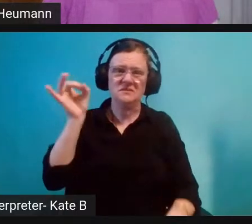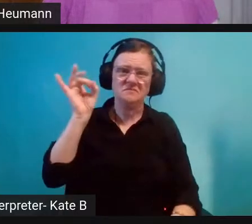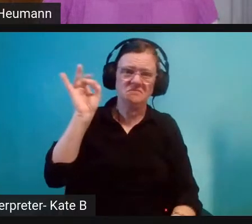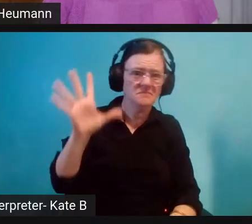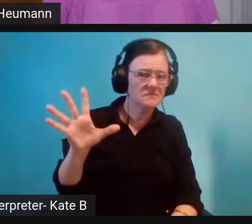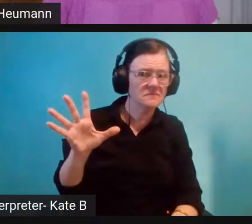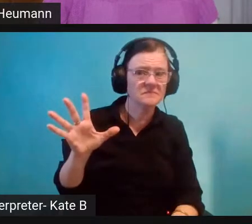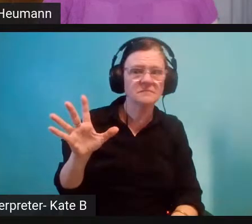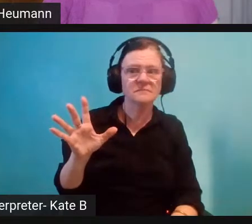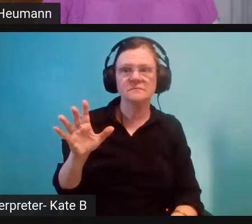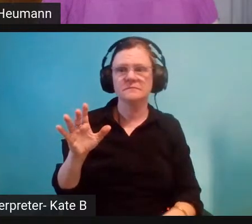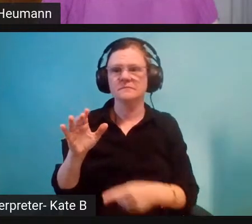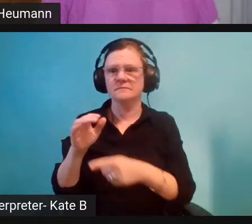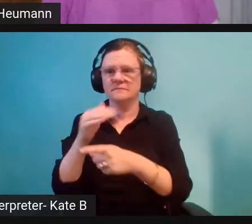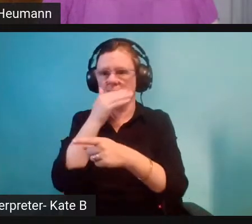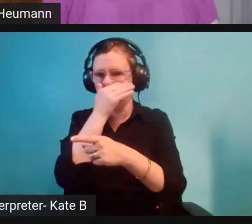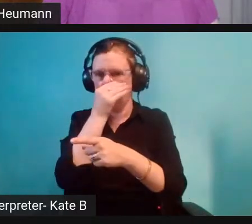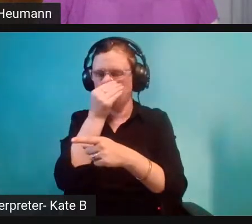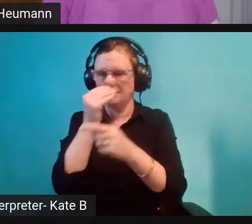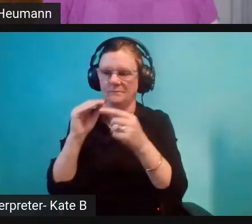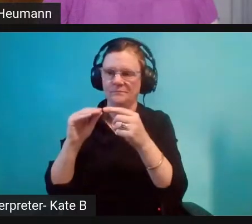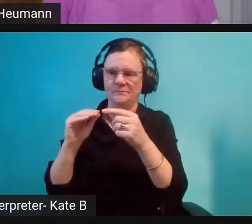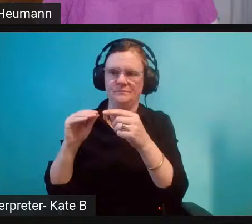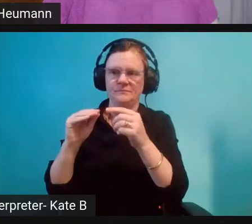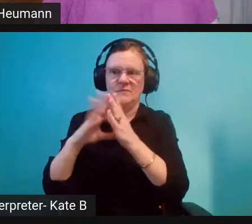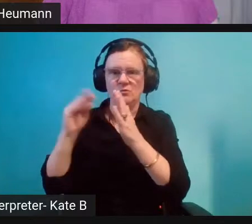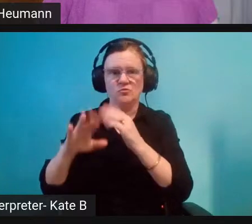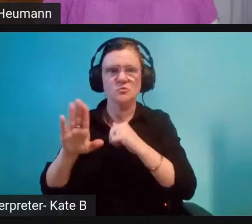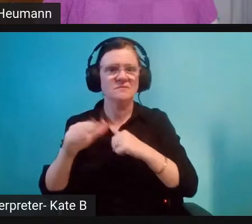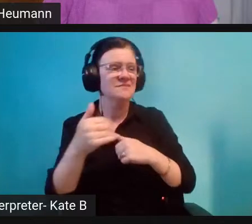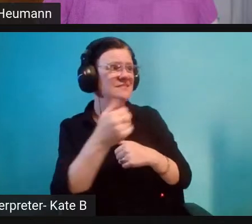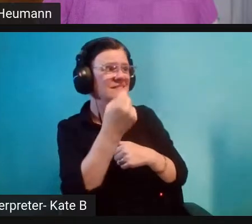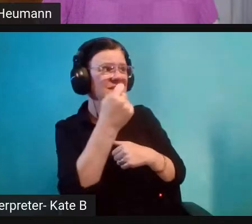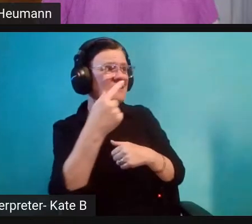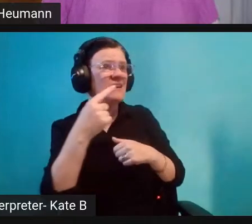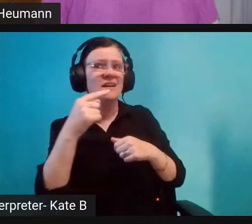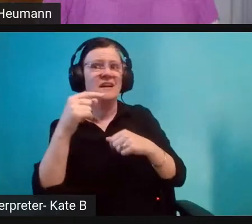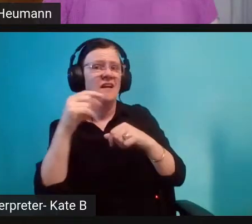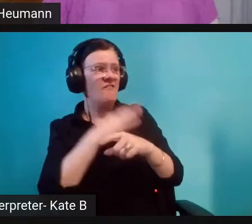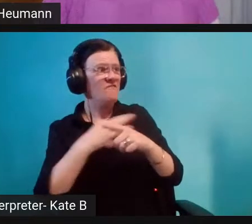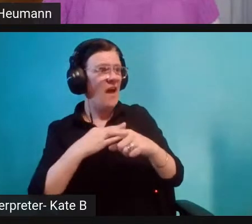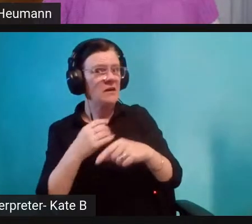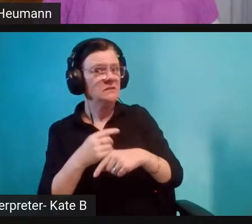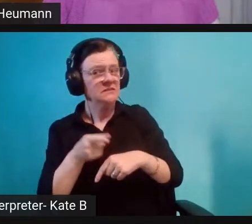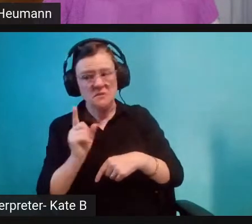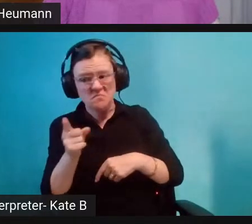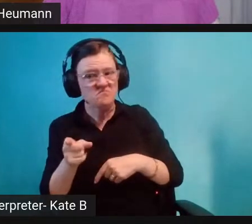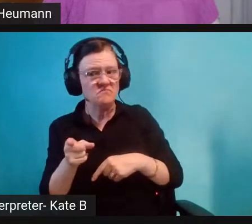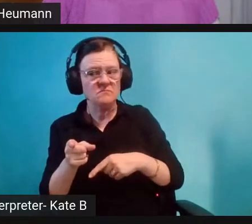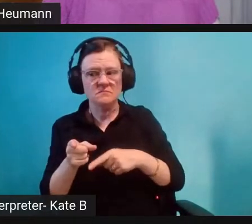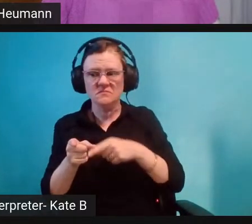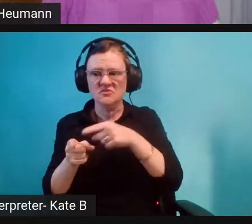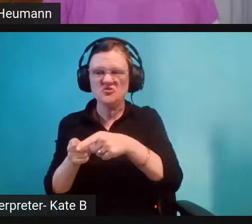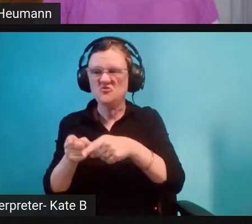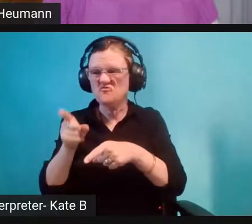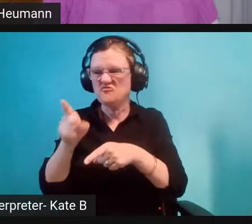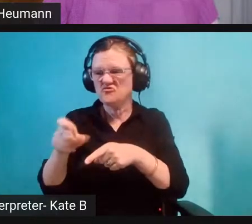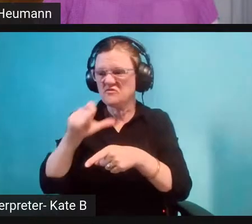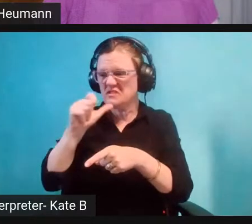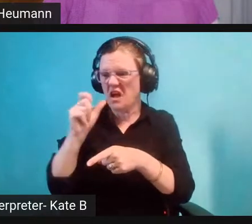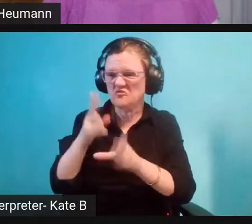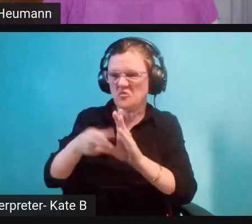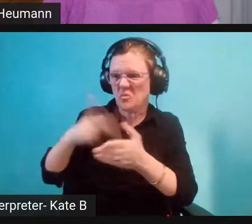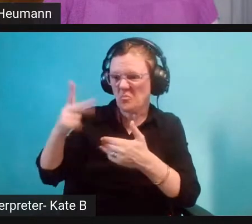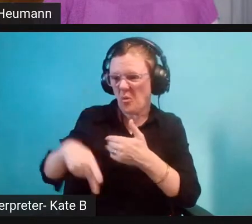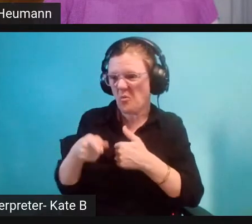know, students talking about faculty calling them out in classes, telling them they shouldn't be in these programs